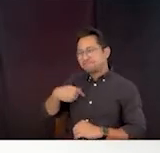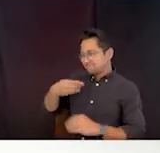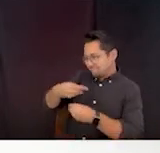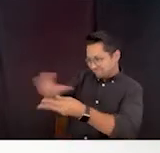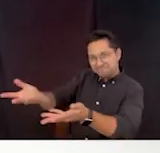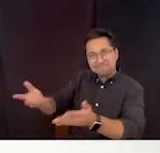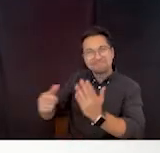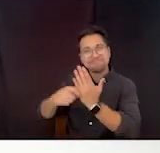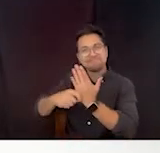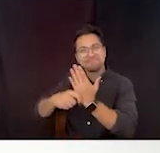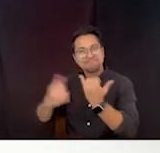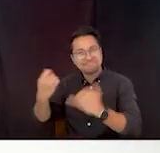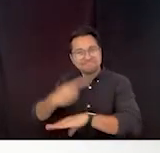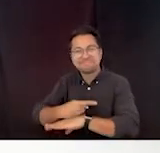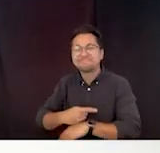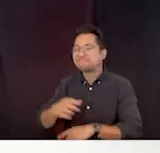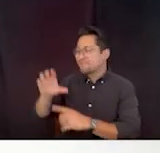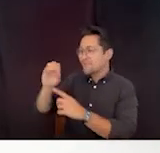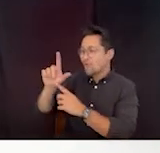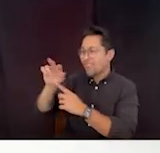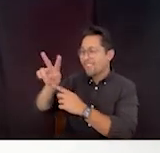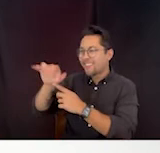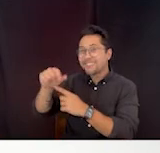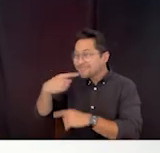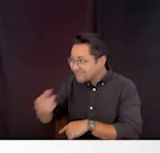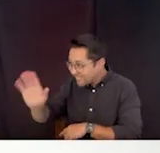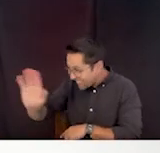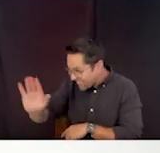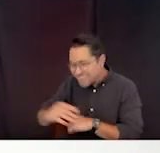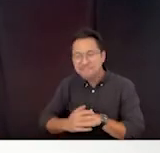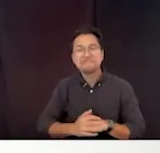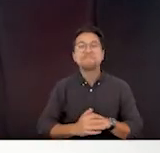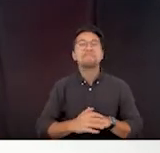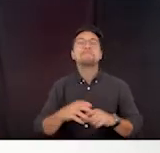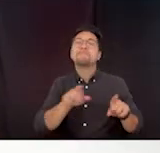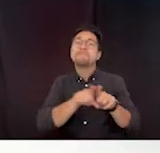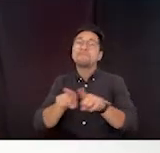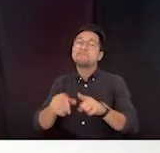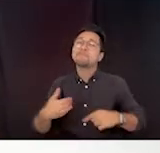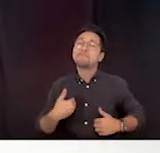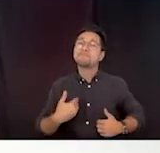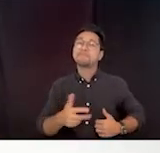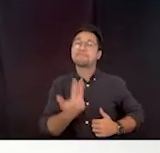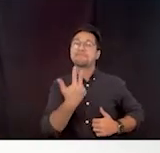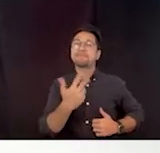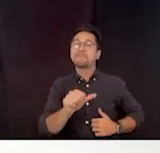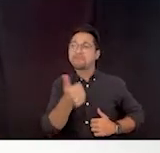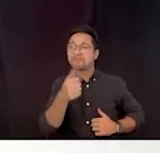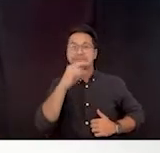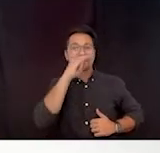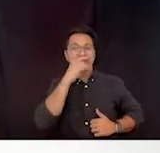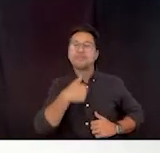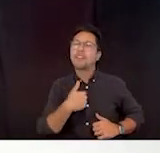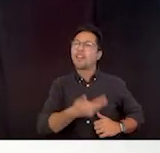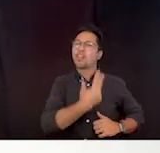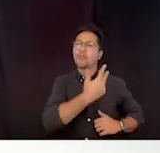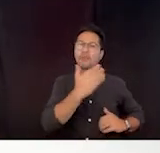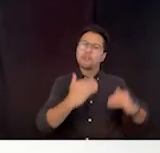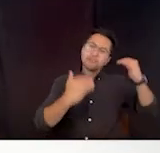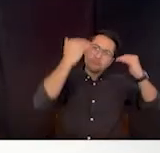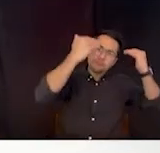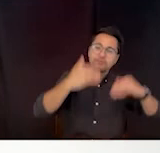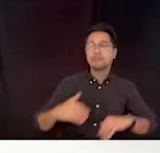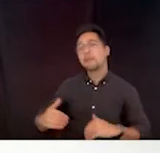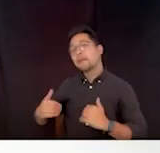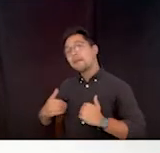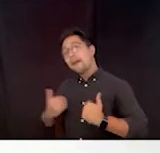today. Olivia, say hi. I also have 3 other children. The older 3 are adults, and the youngest little guy is